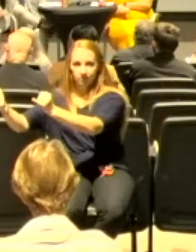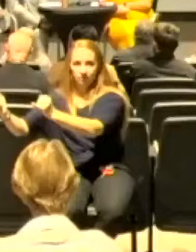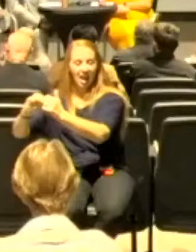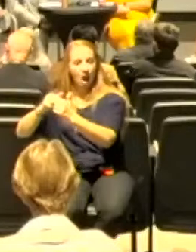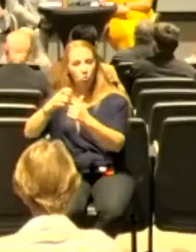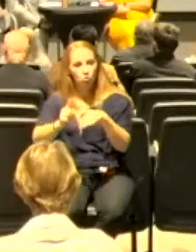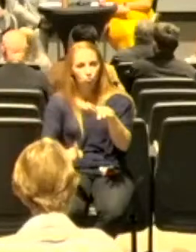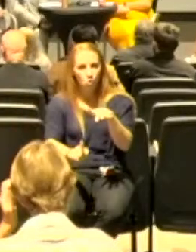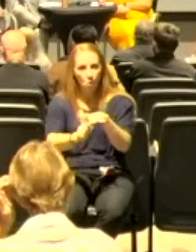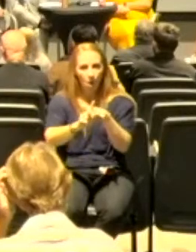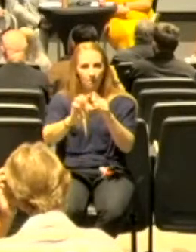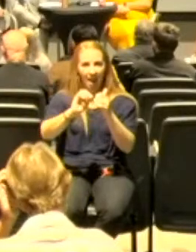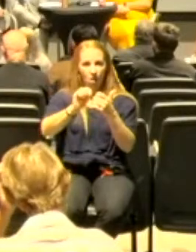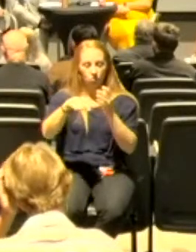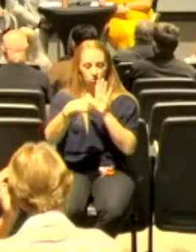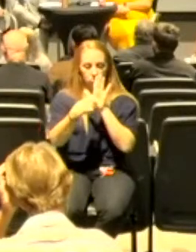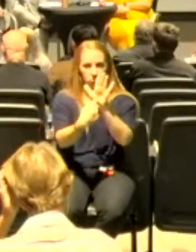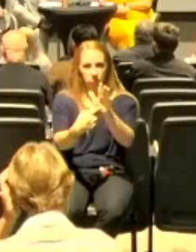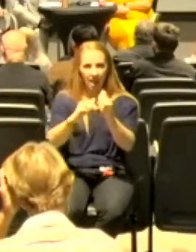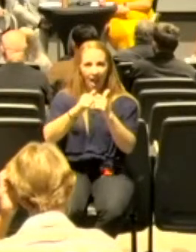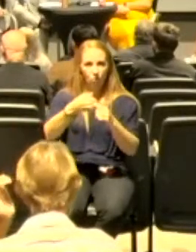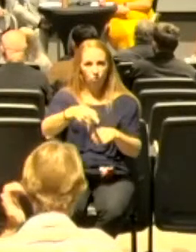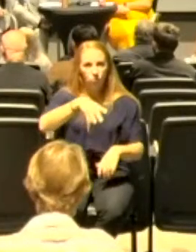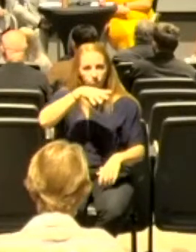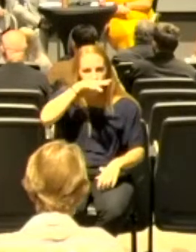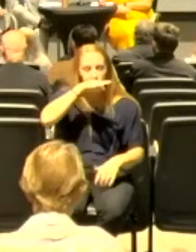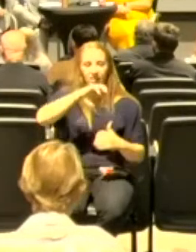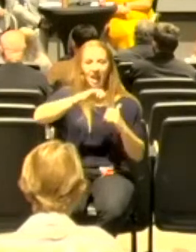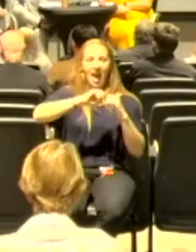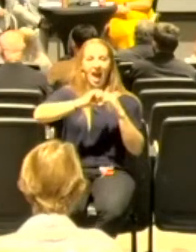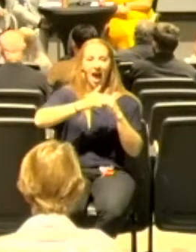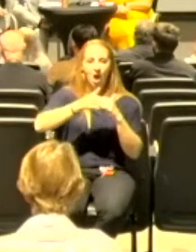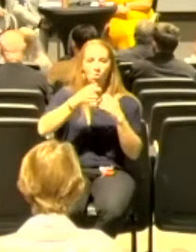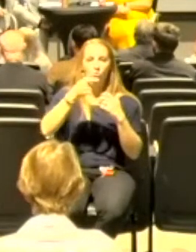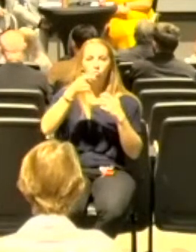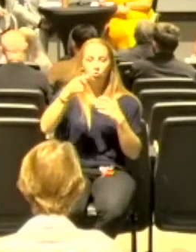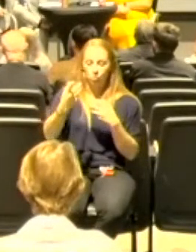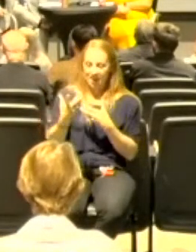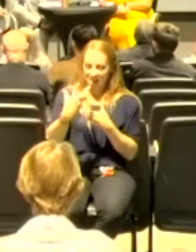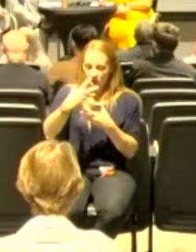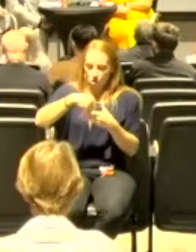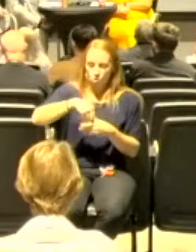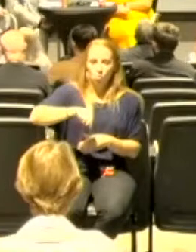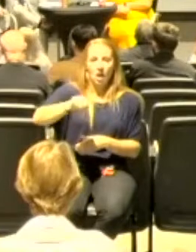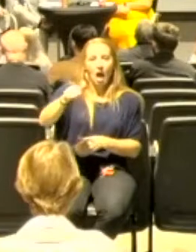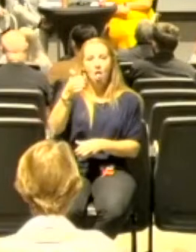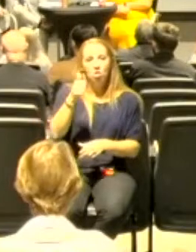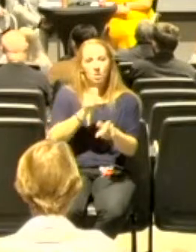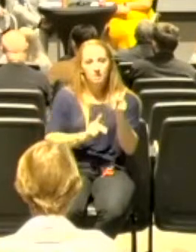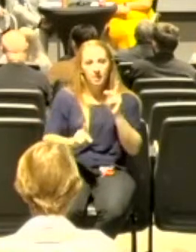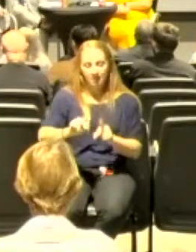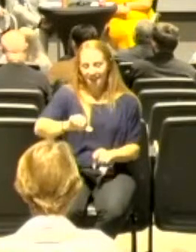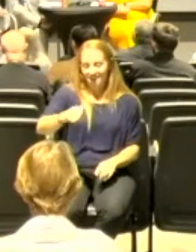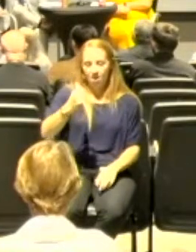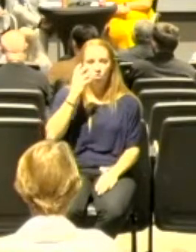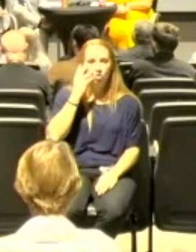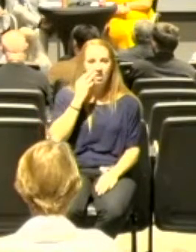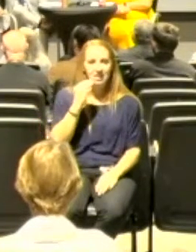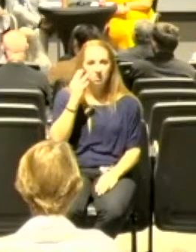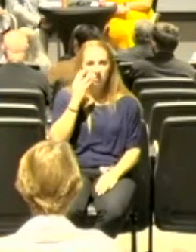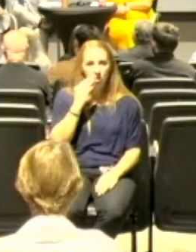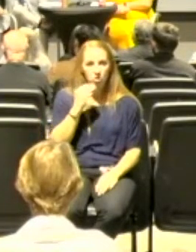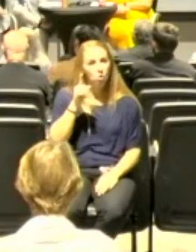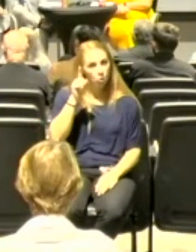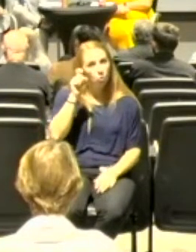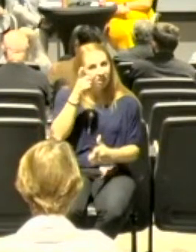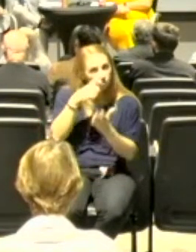spaces. It's how we choose to articulate. It's how we make space for other people and other voices and other experiences. It's how we check